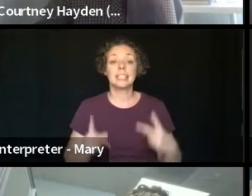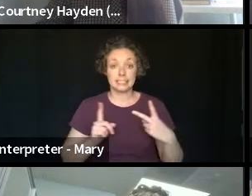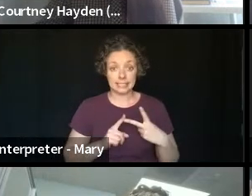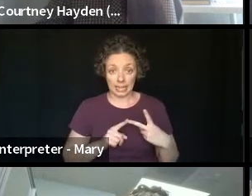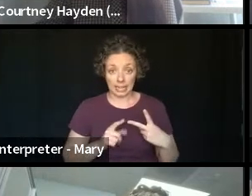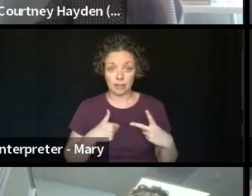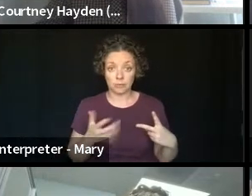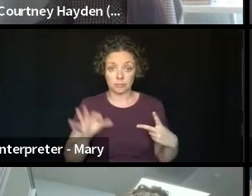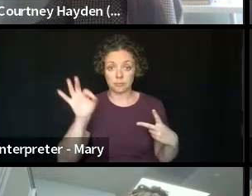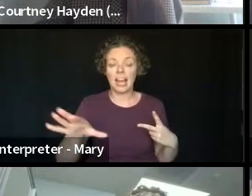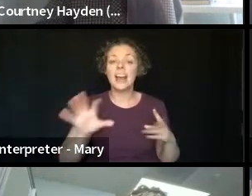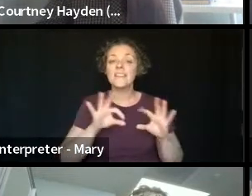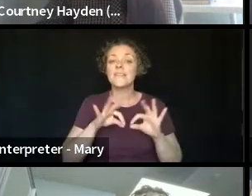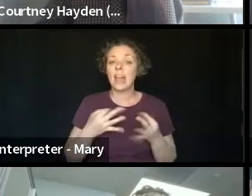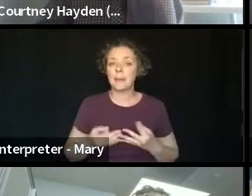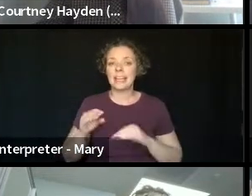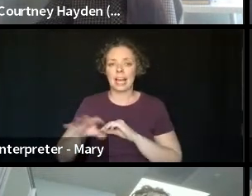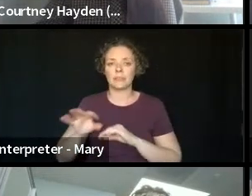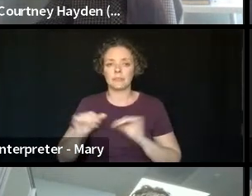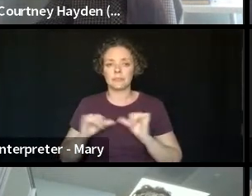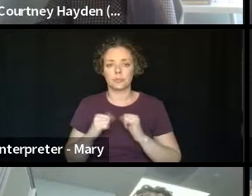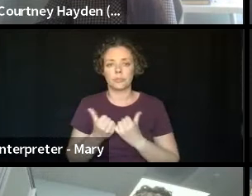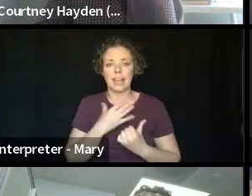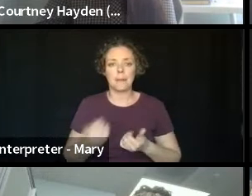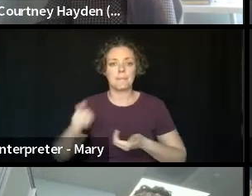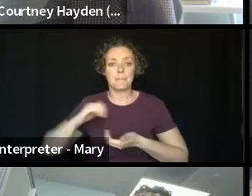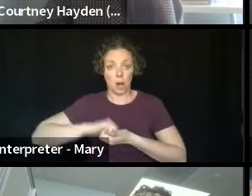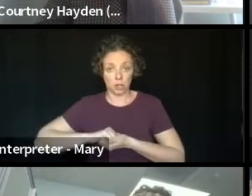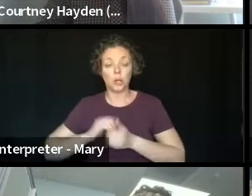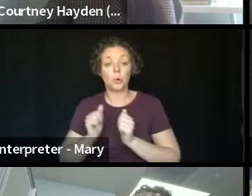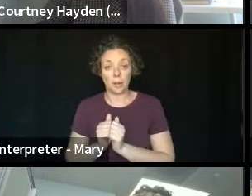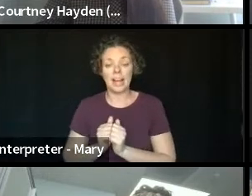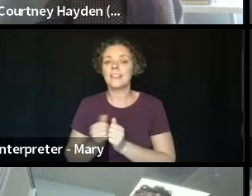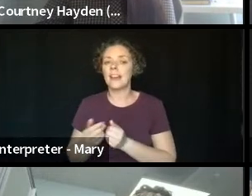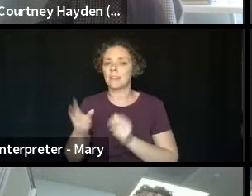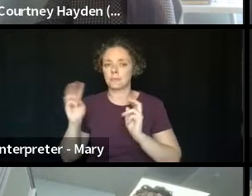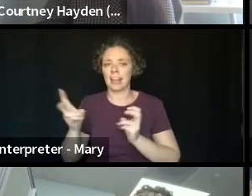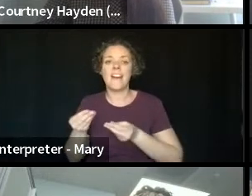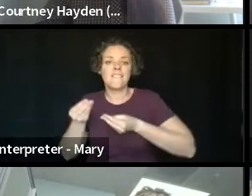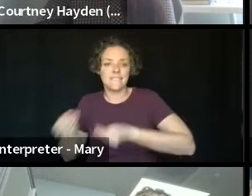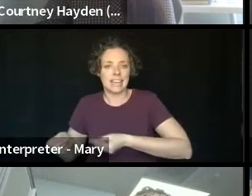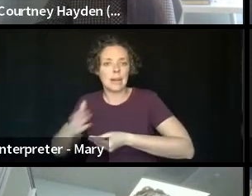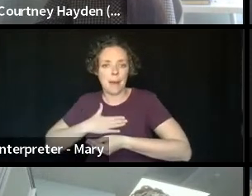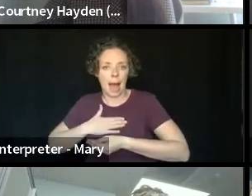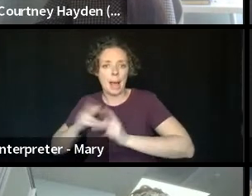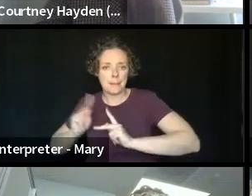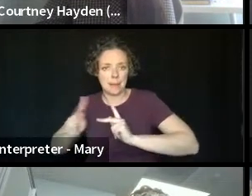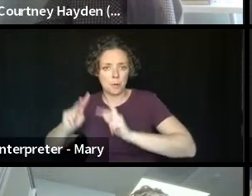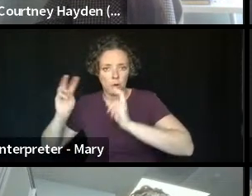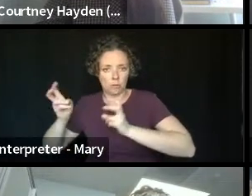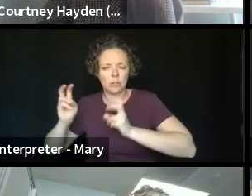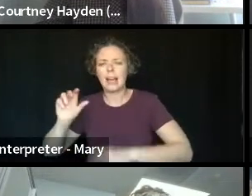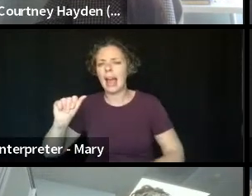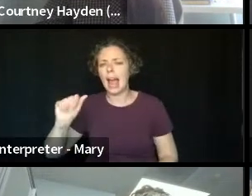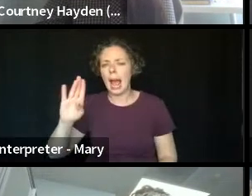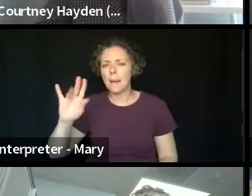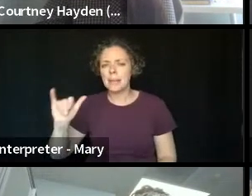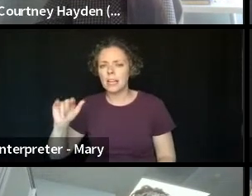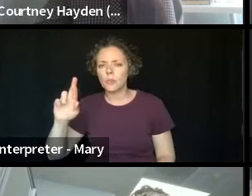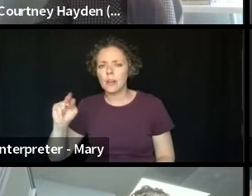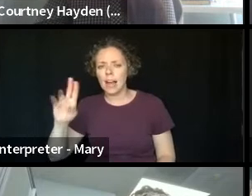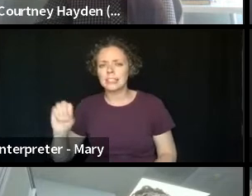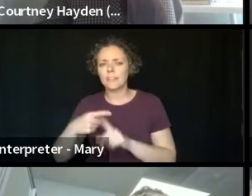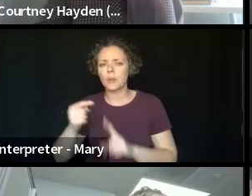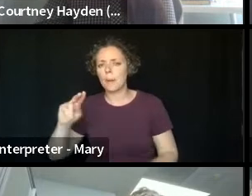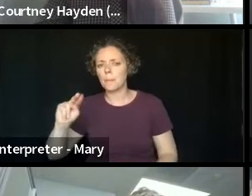that Family Counseling Association, in partnership with Feed My People, Abby Rice out of Norton, Kansas, we